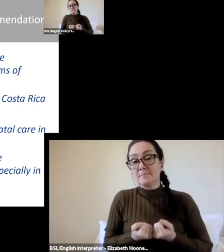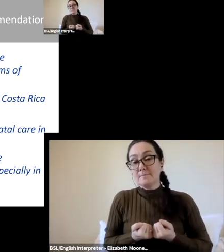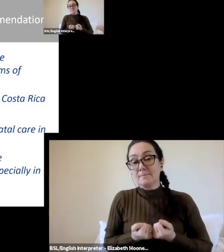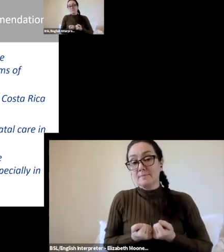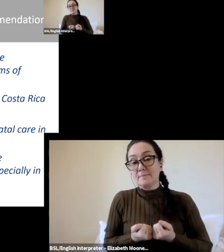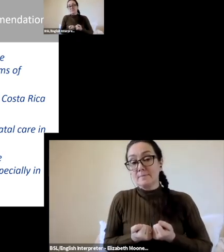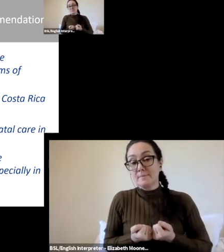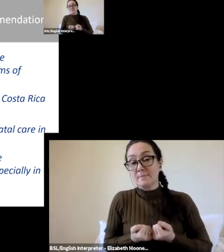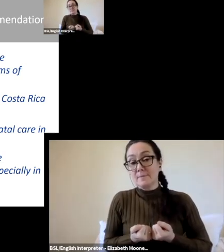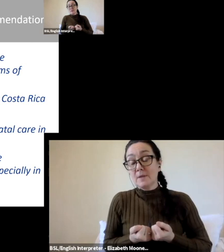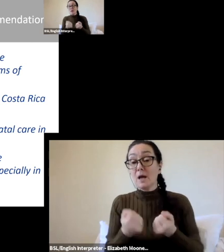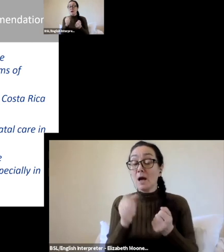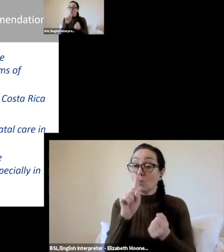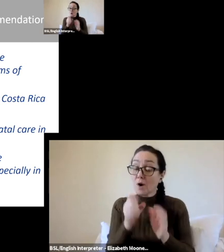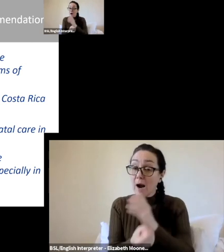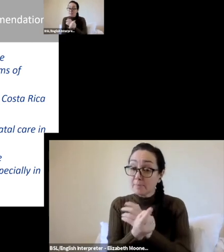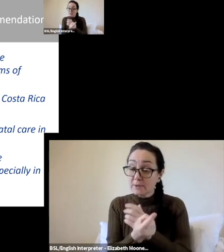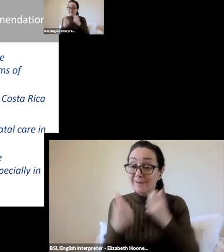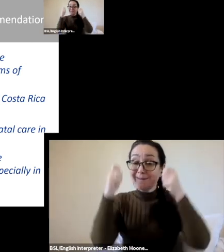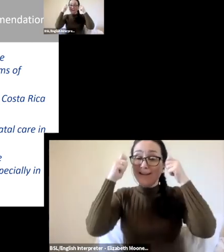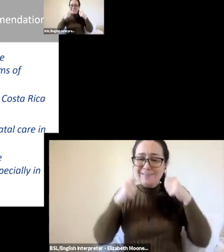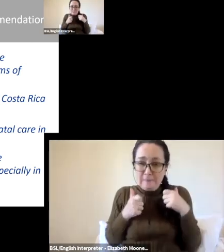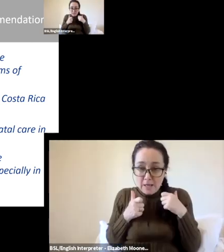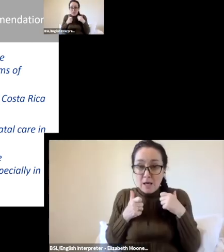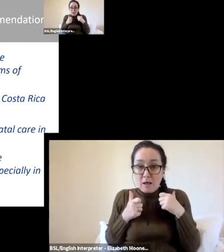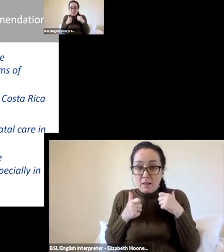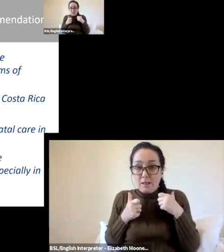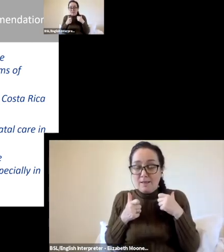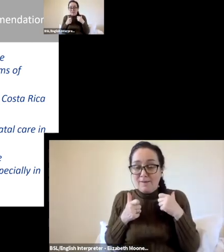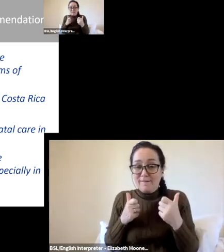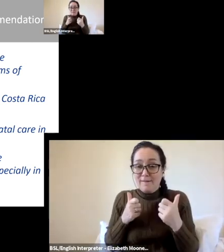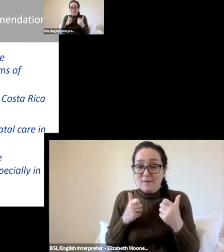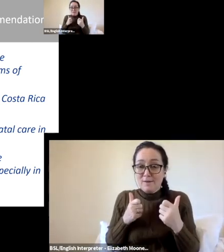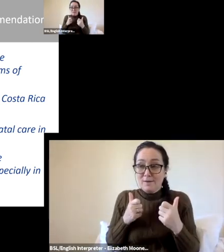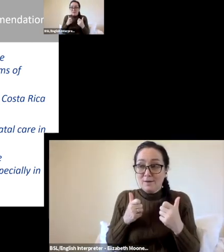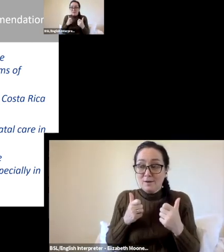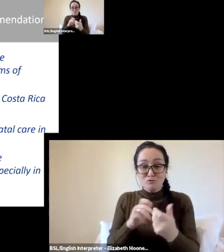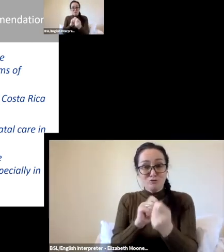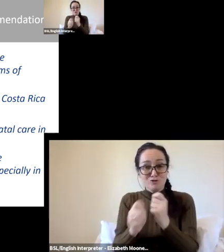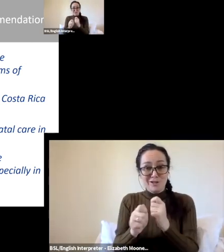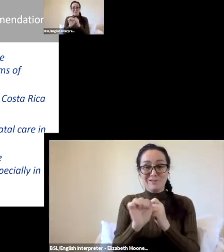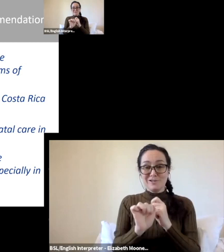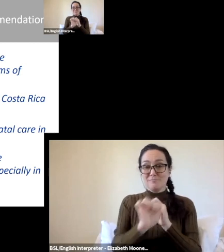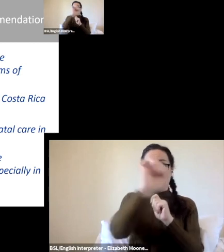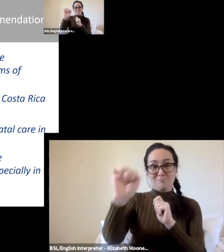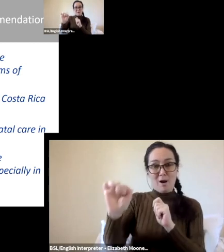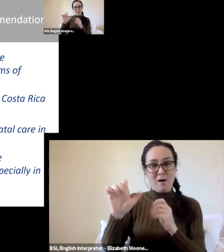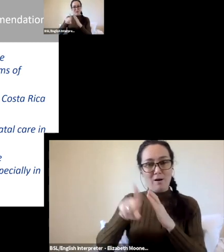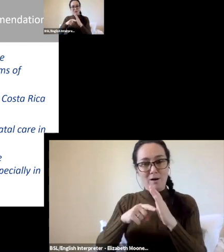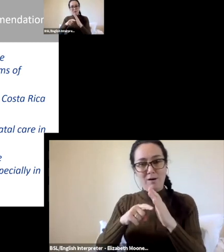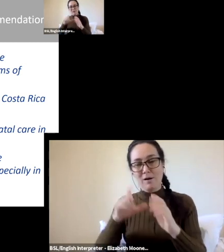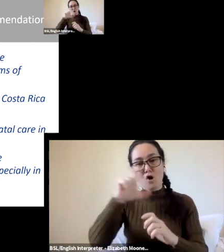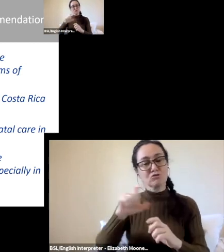the legal national framework was actually made also through UPR contributions. In many cases, for example, there